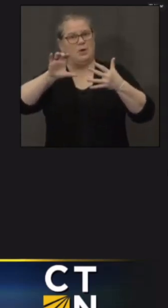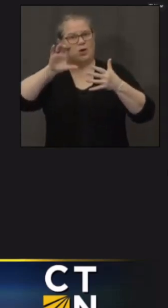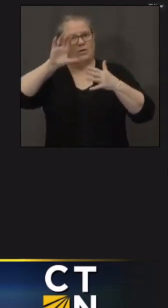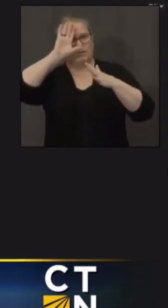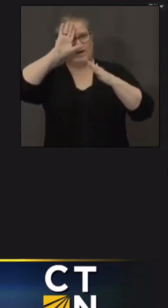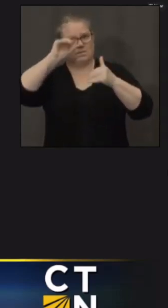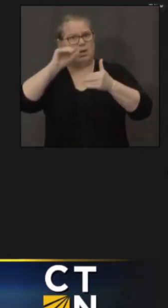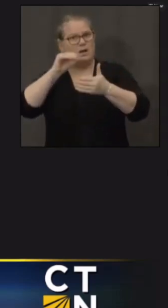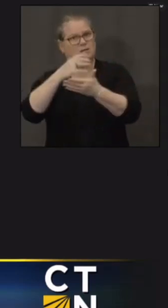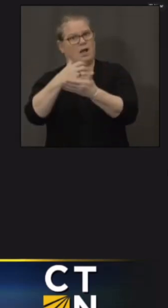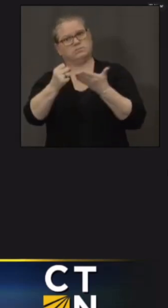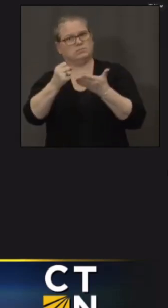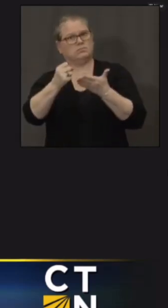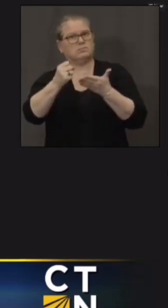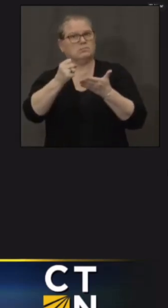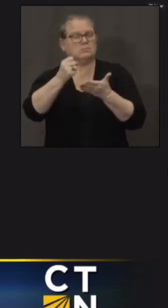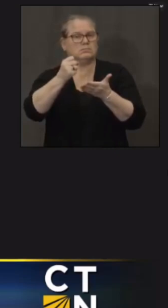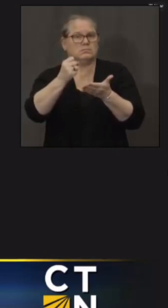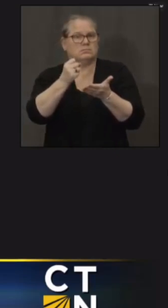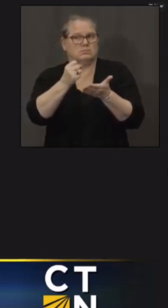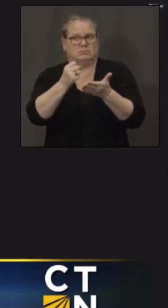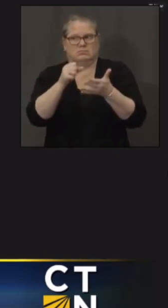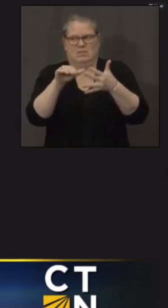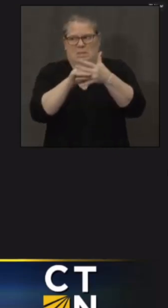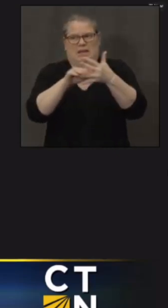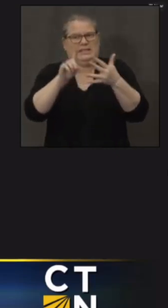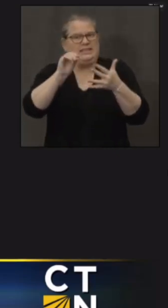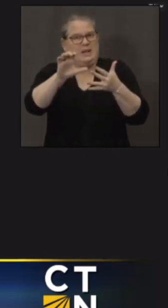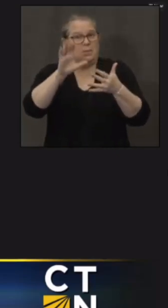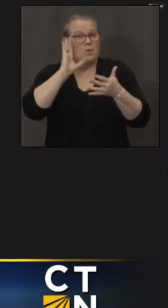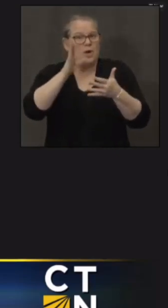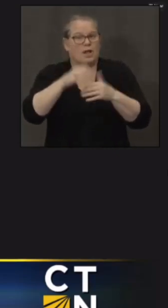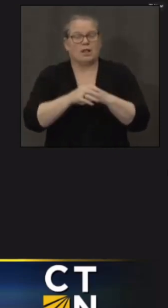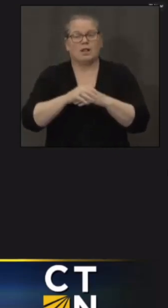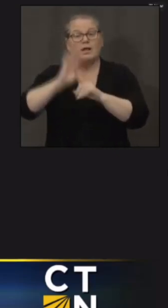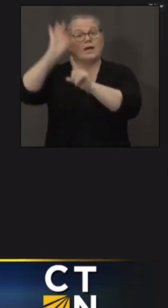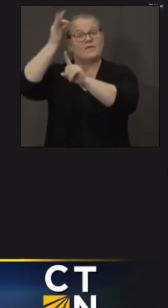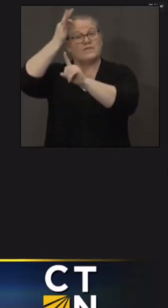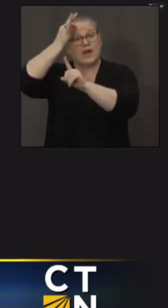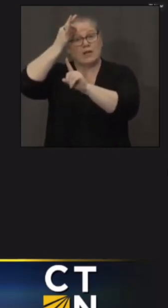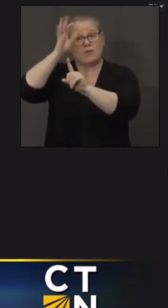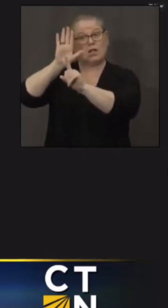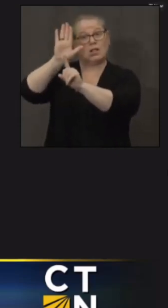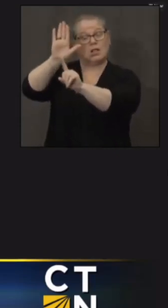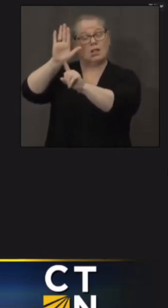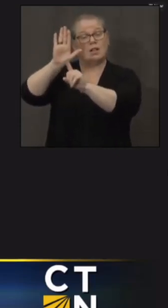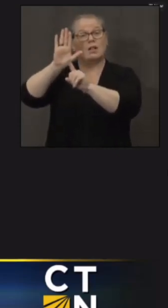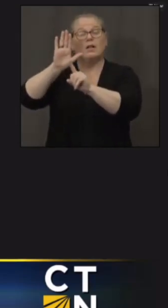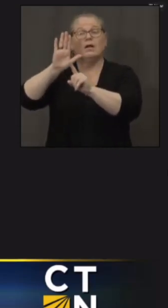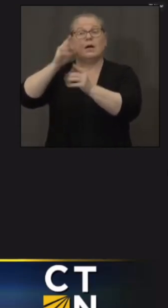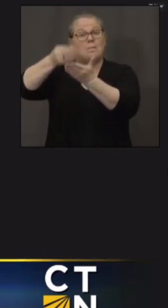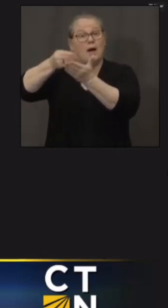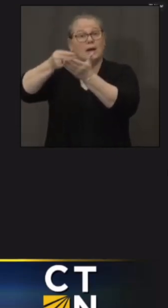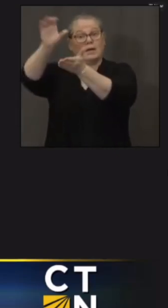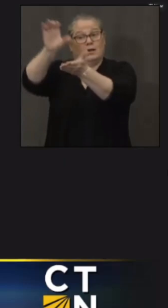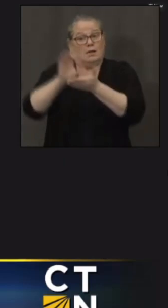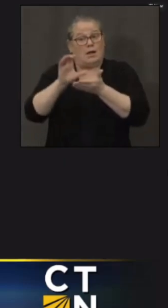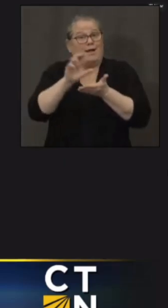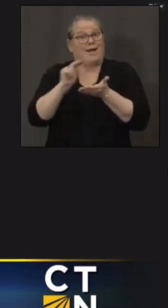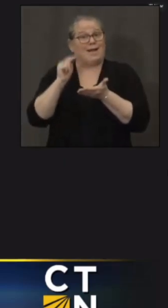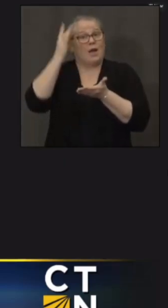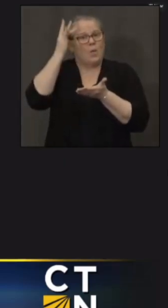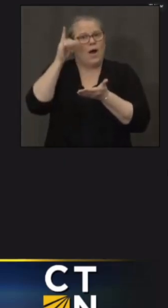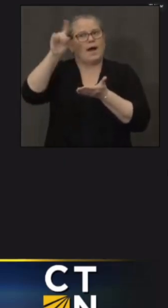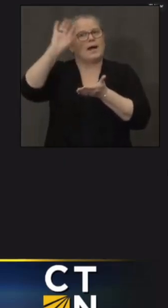not coming to Connecticut because of the fact that the feds consider us to have a lower unemployment rate than we actually do. They believe